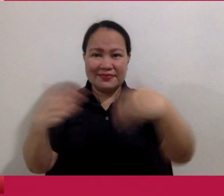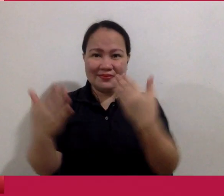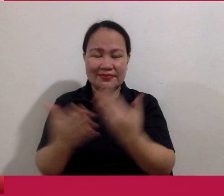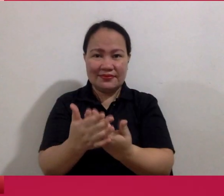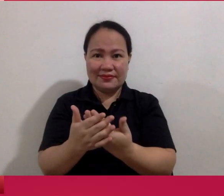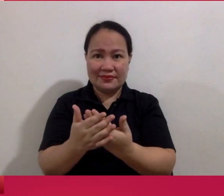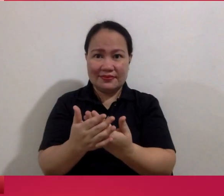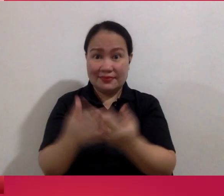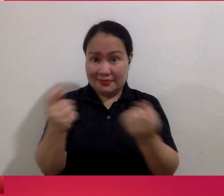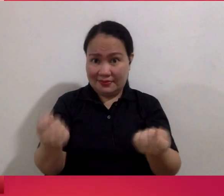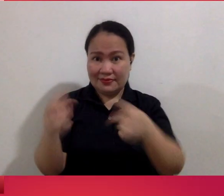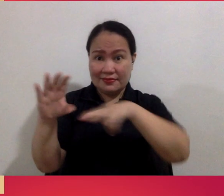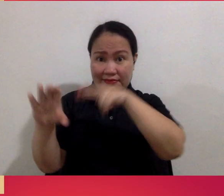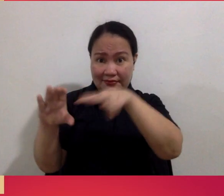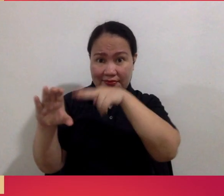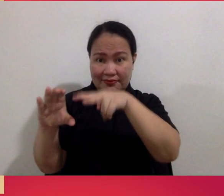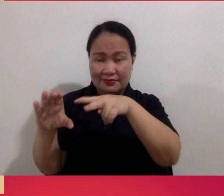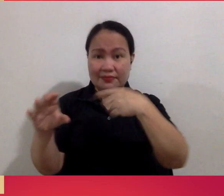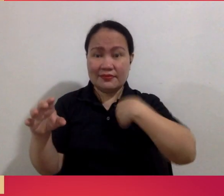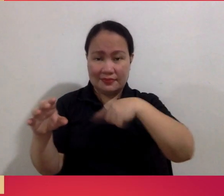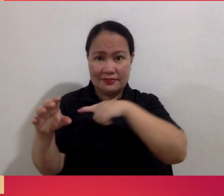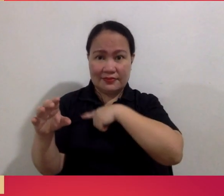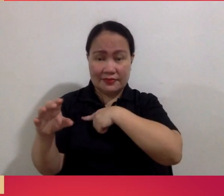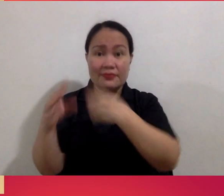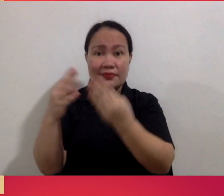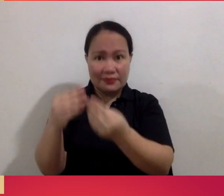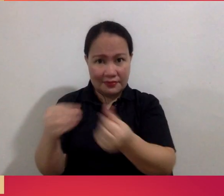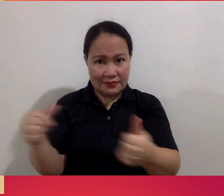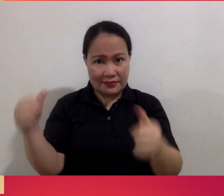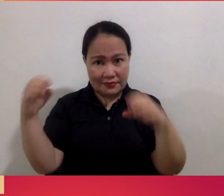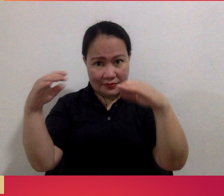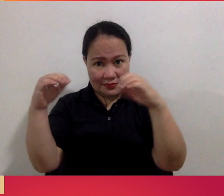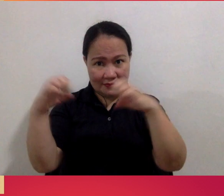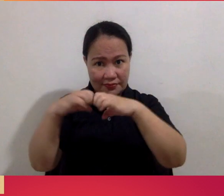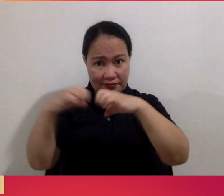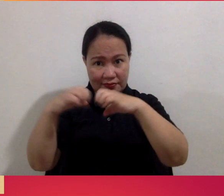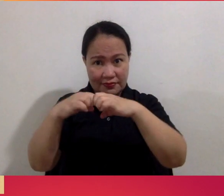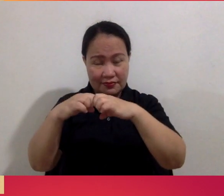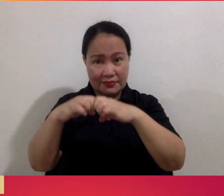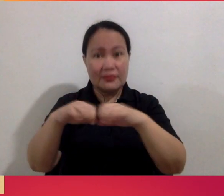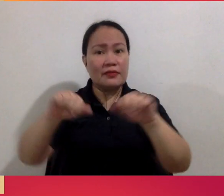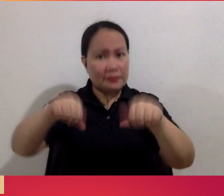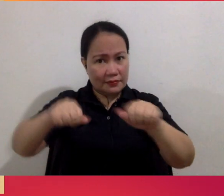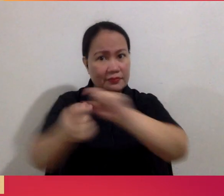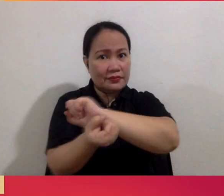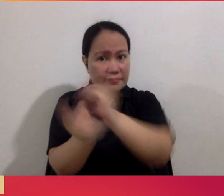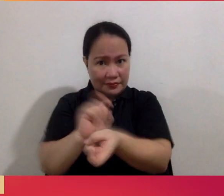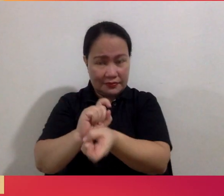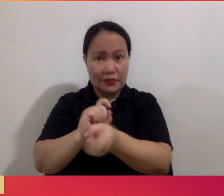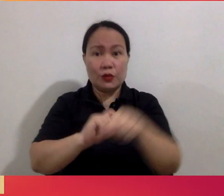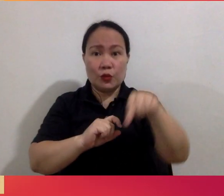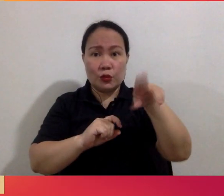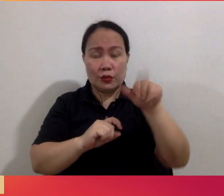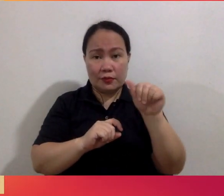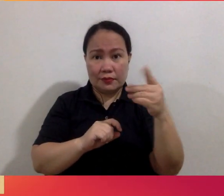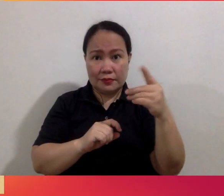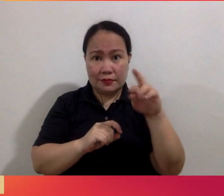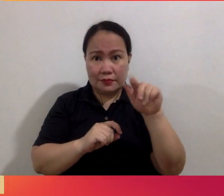Hello mga kawawmat! In this video, we are going to solve equation transformable to quadratic